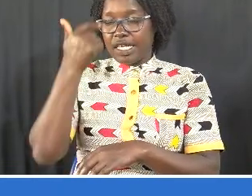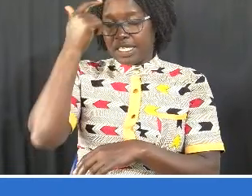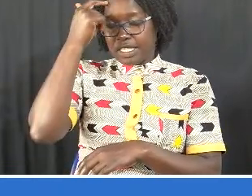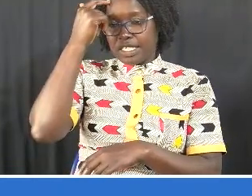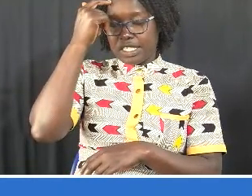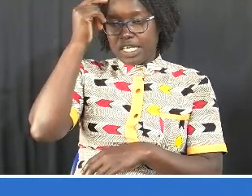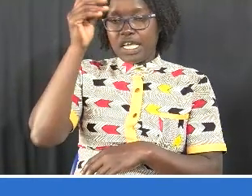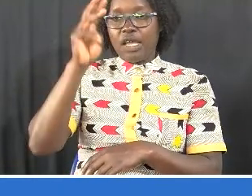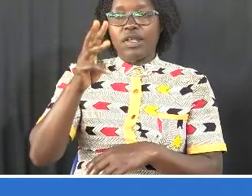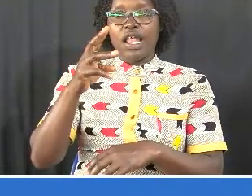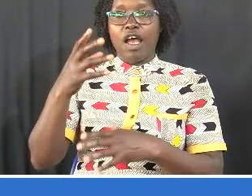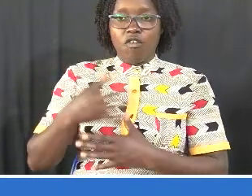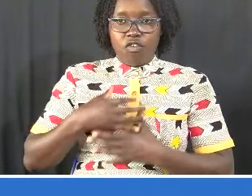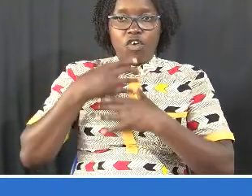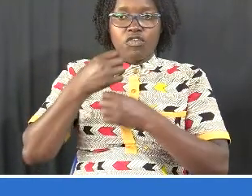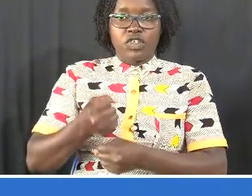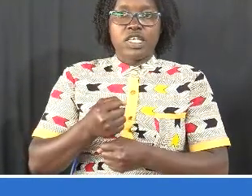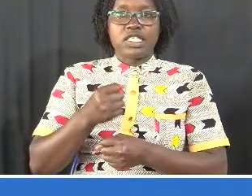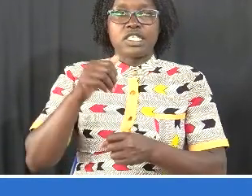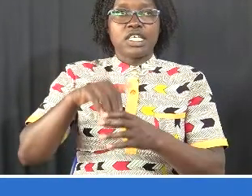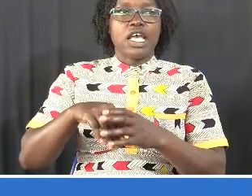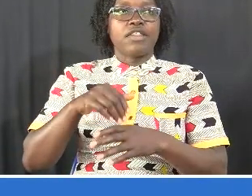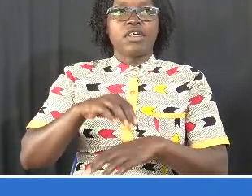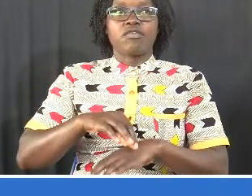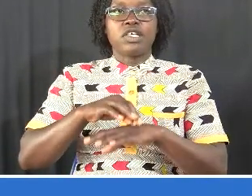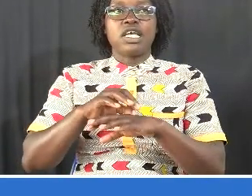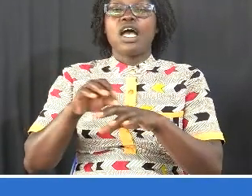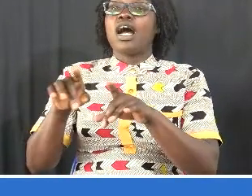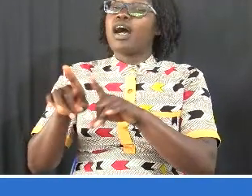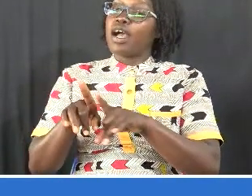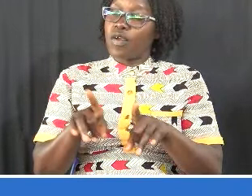may have confidence in the flesh, I more so